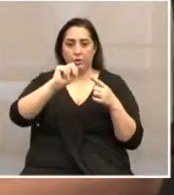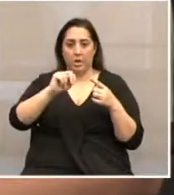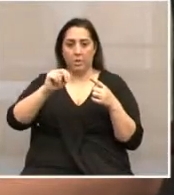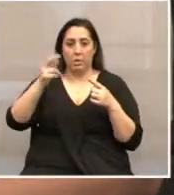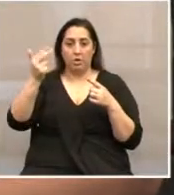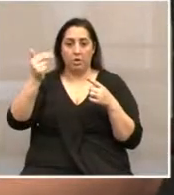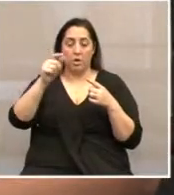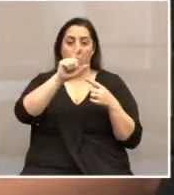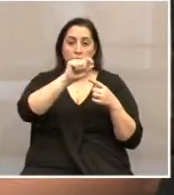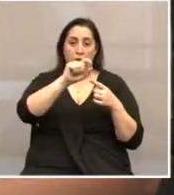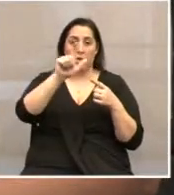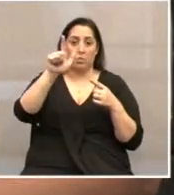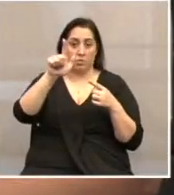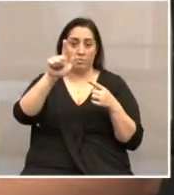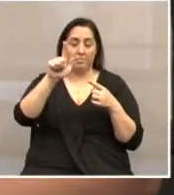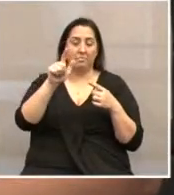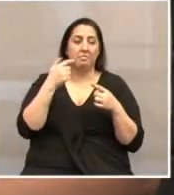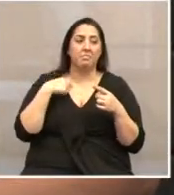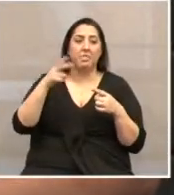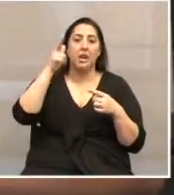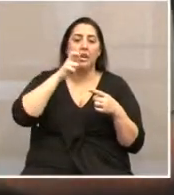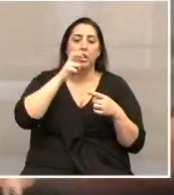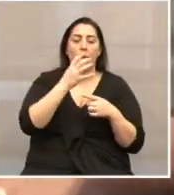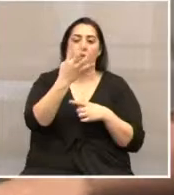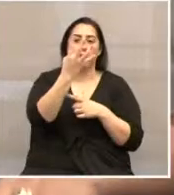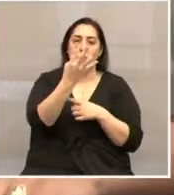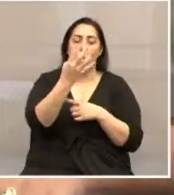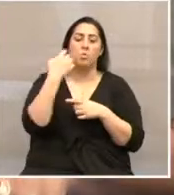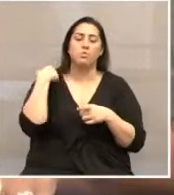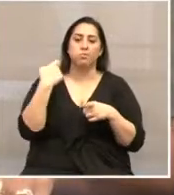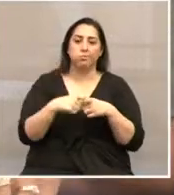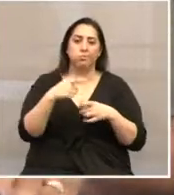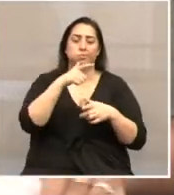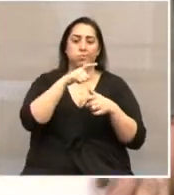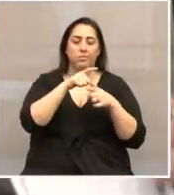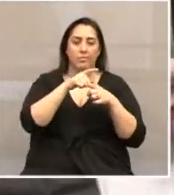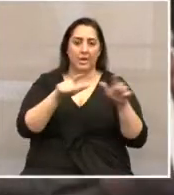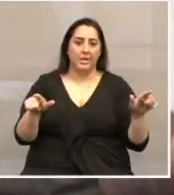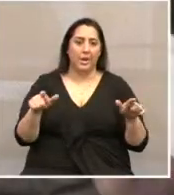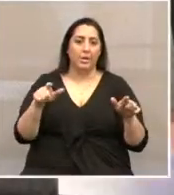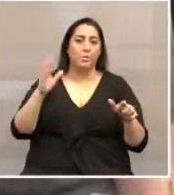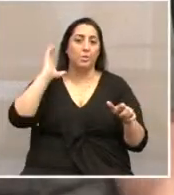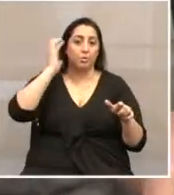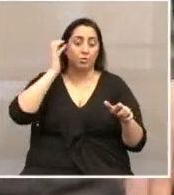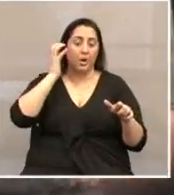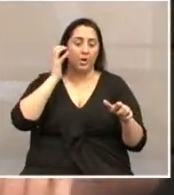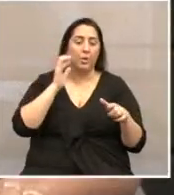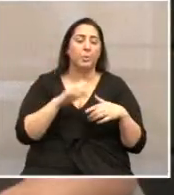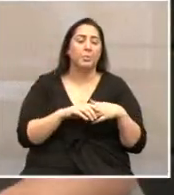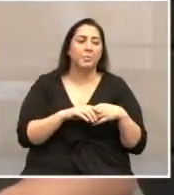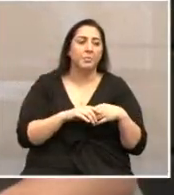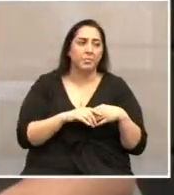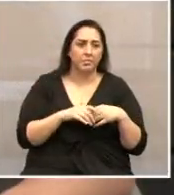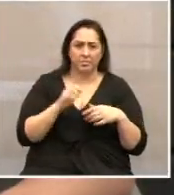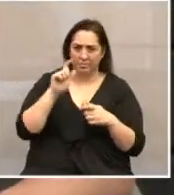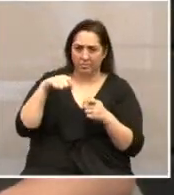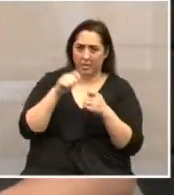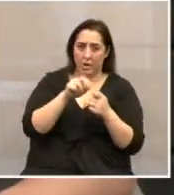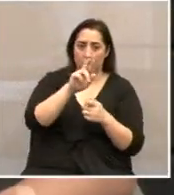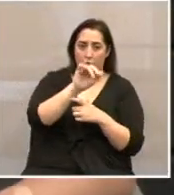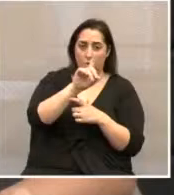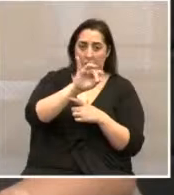into 4 Spanish language radio shows on 2 media outlets, specifically